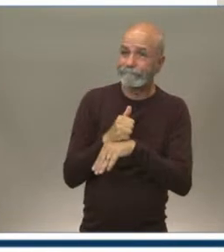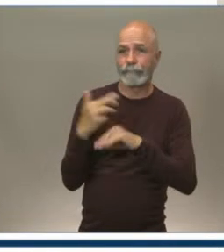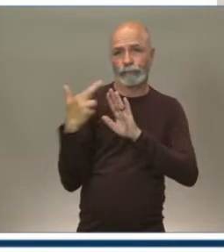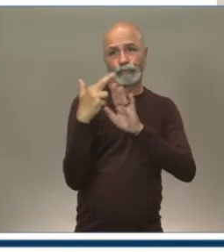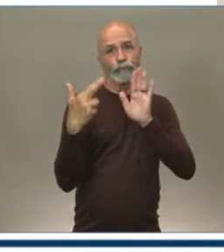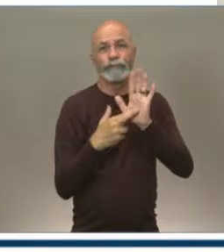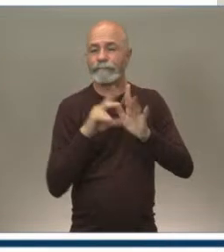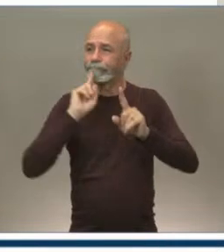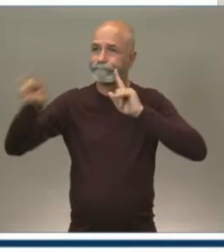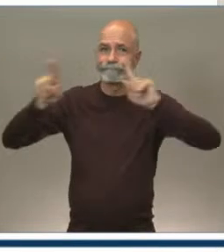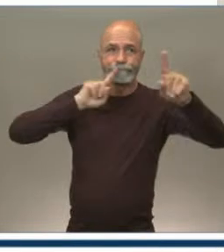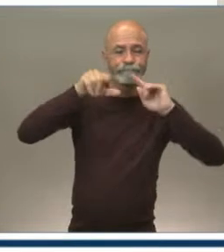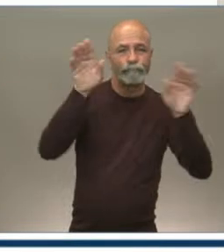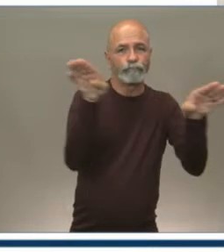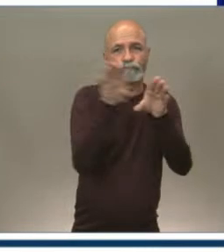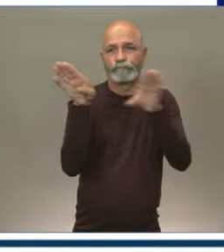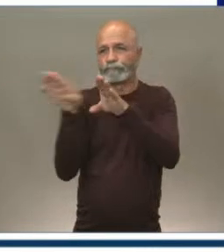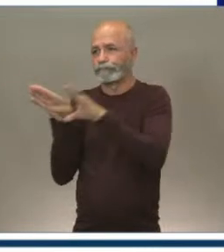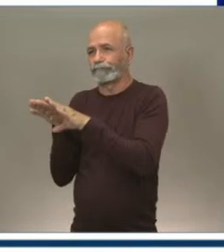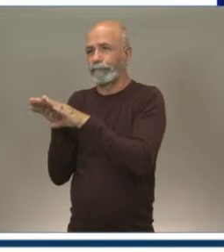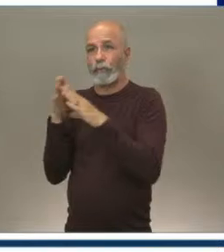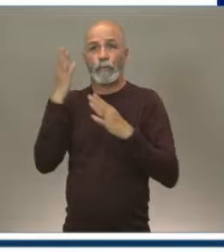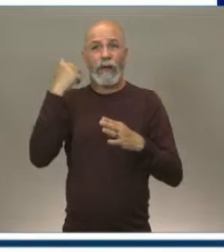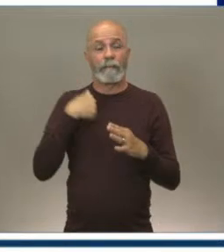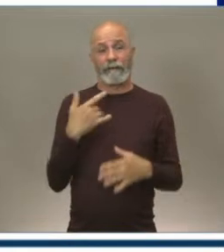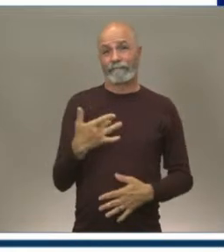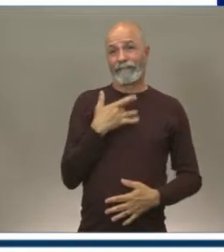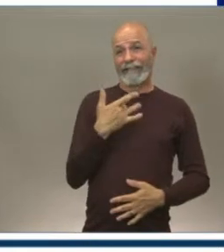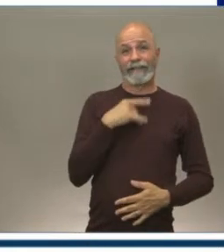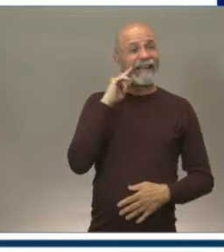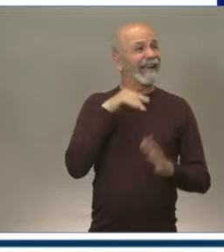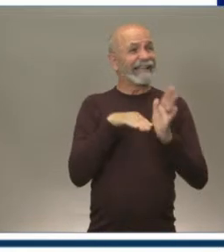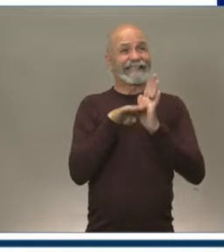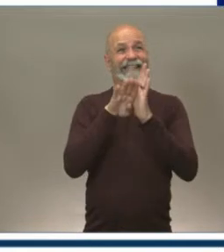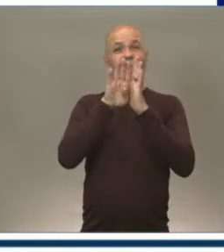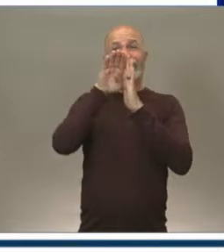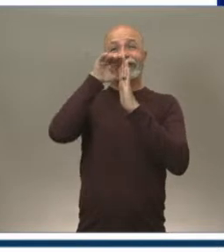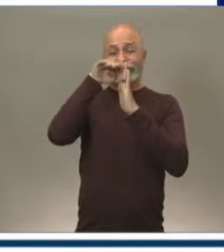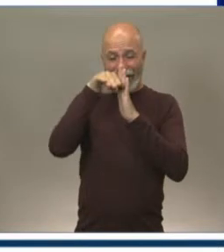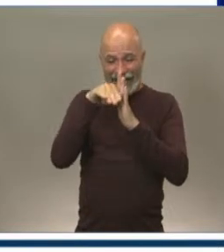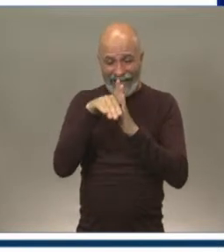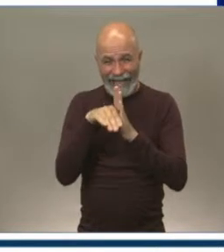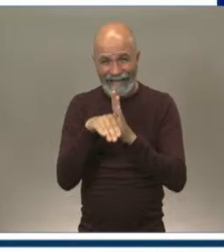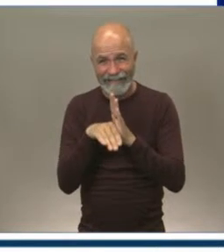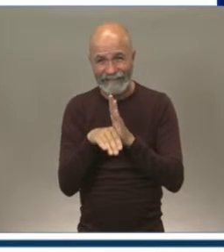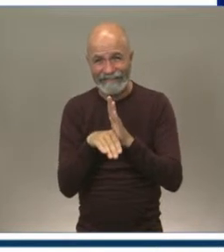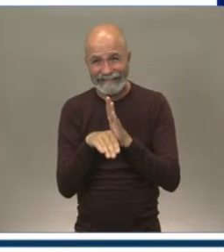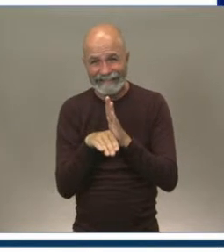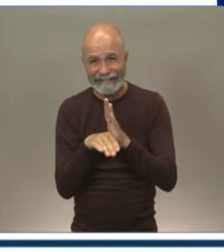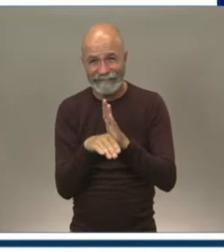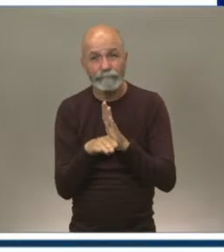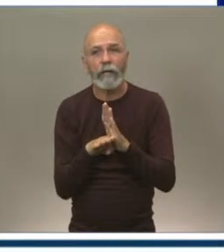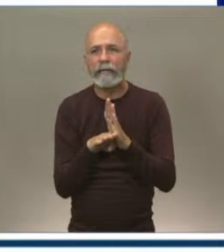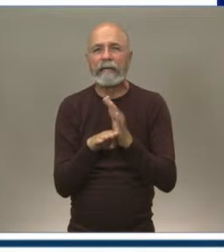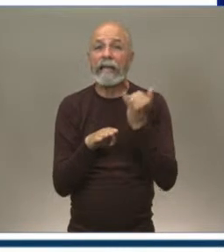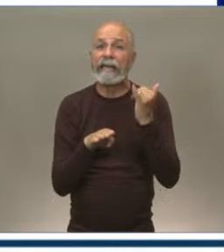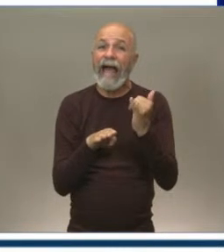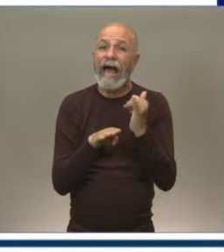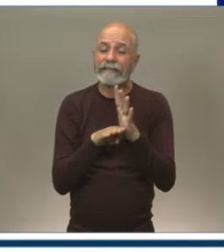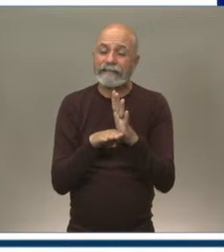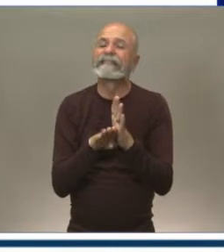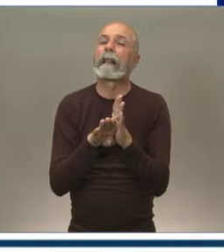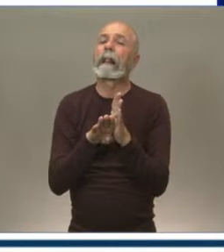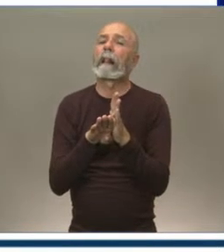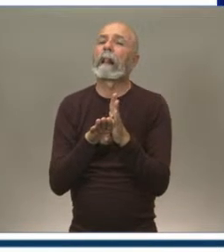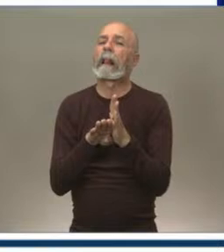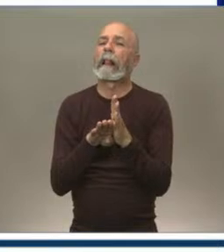know, we think we may have hit our peak, and we're starting to see good signs of cases being reported that are under where we were at our